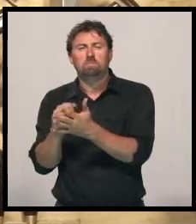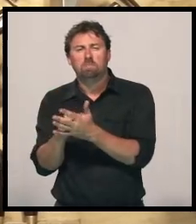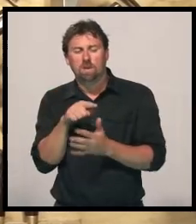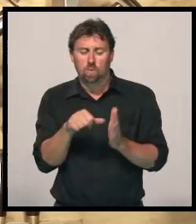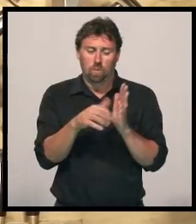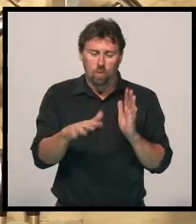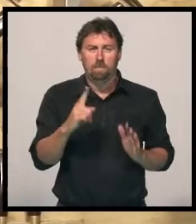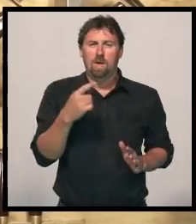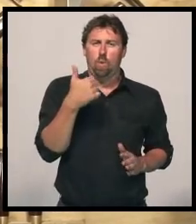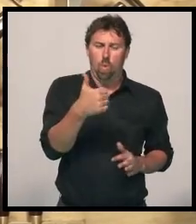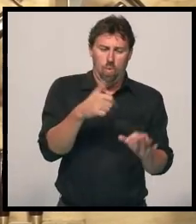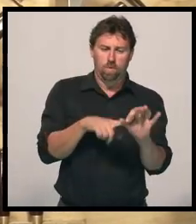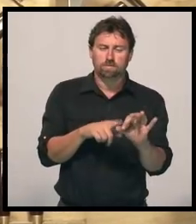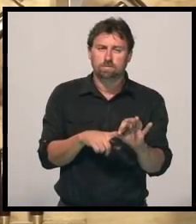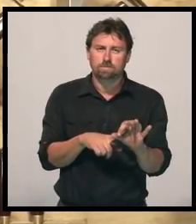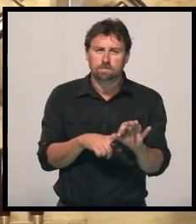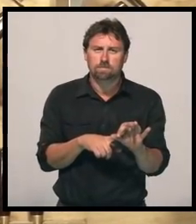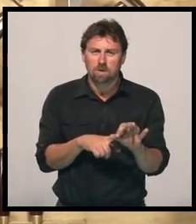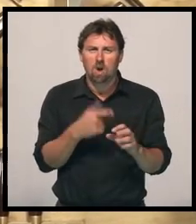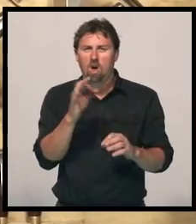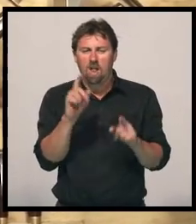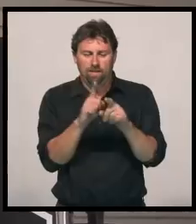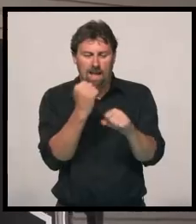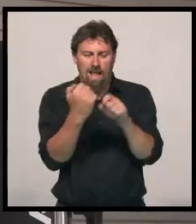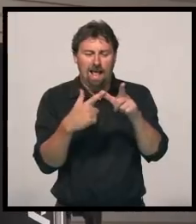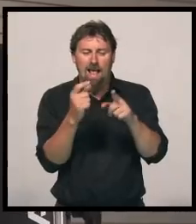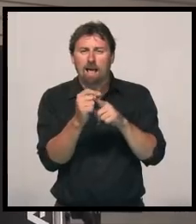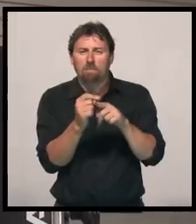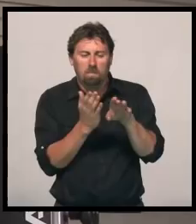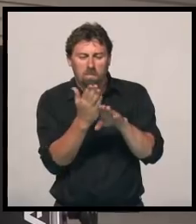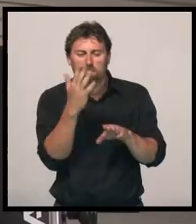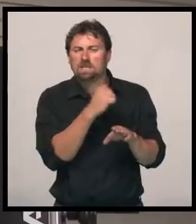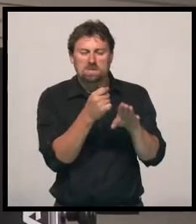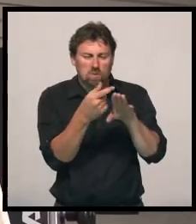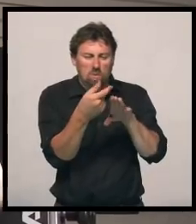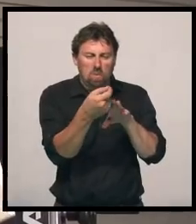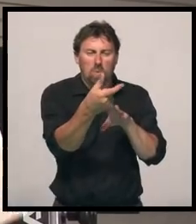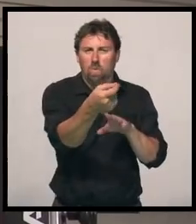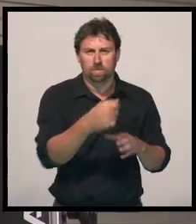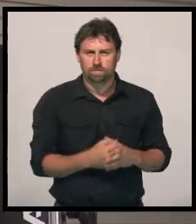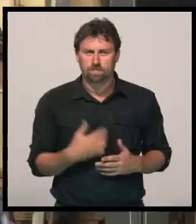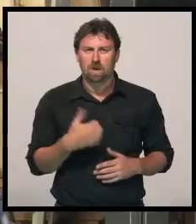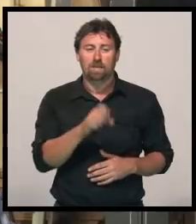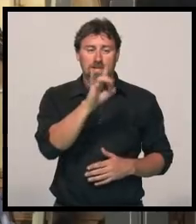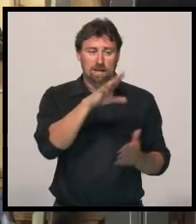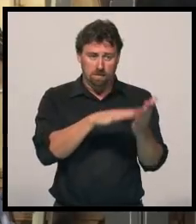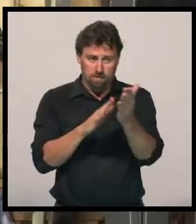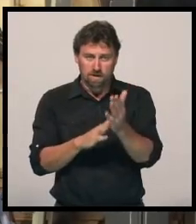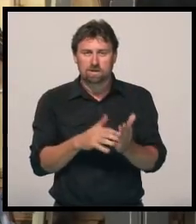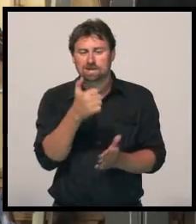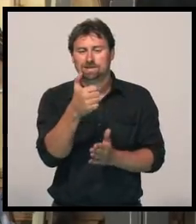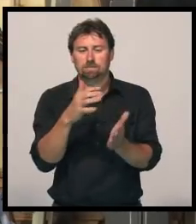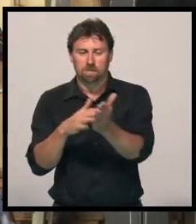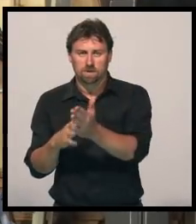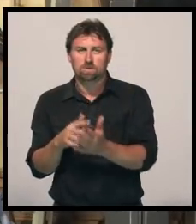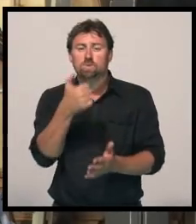the thing is, it's a much better quality and you don't get voids and gaps. So, I've got a 10mm and a 6mm. The 6mm I use